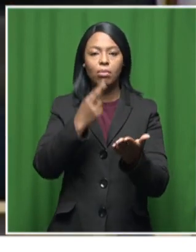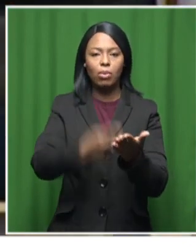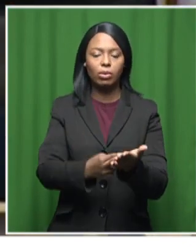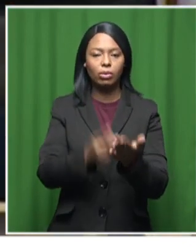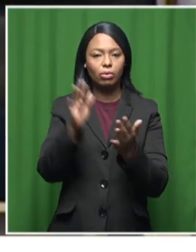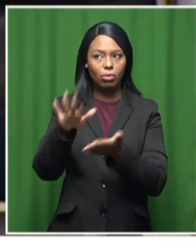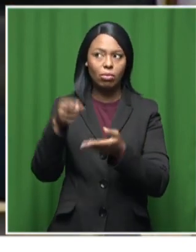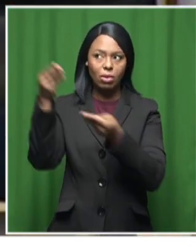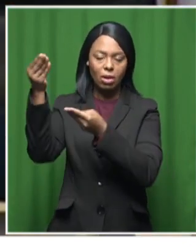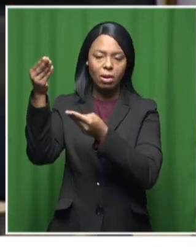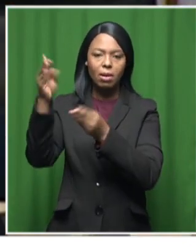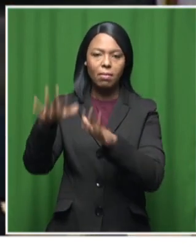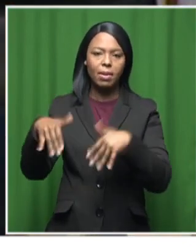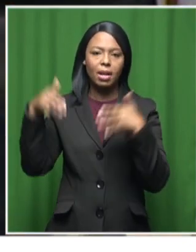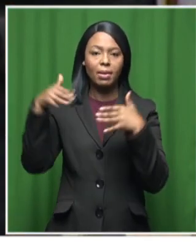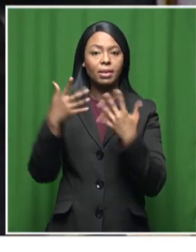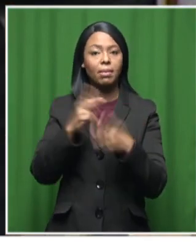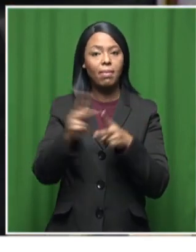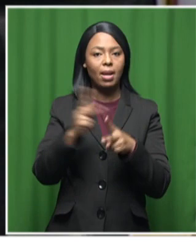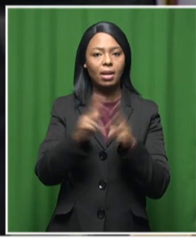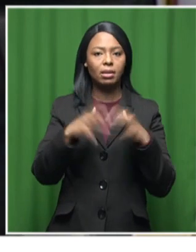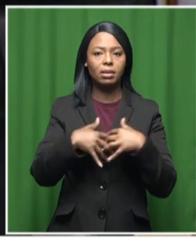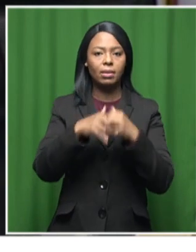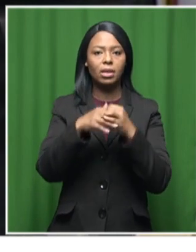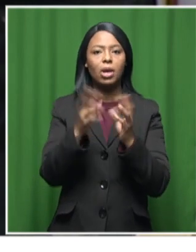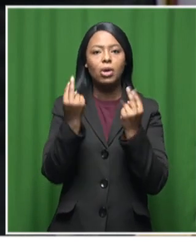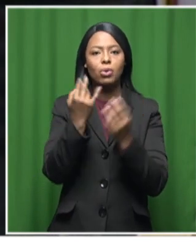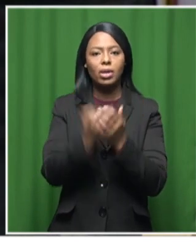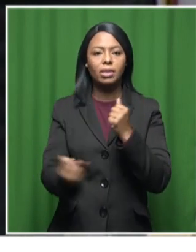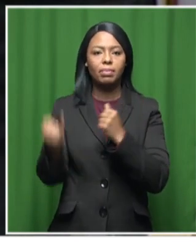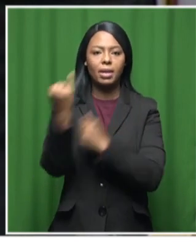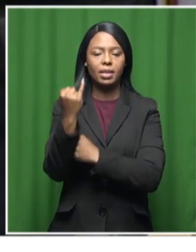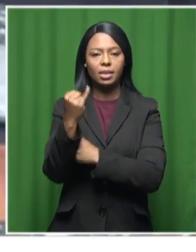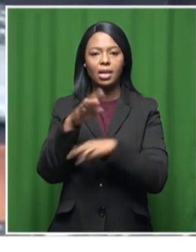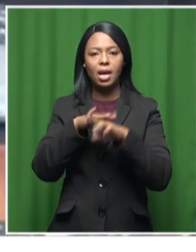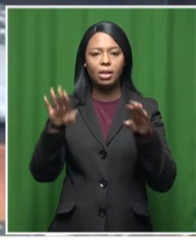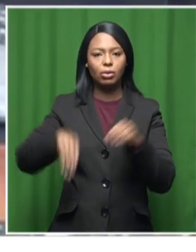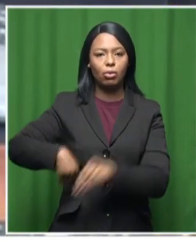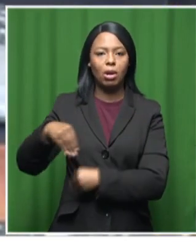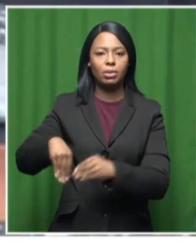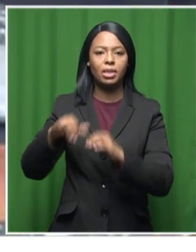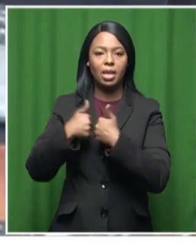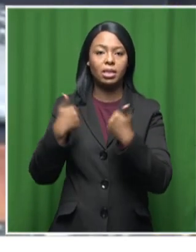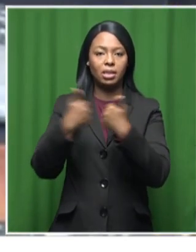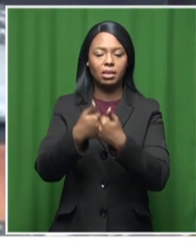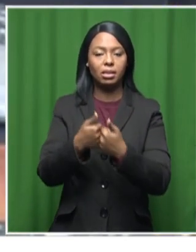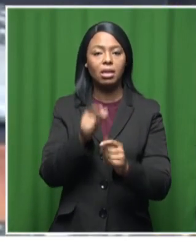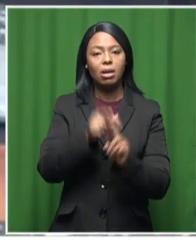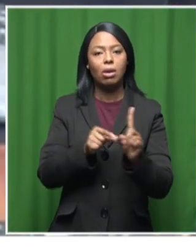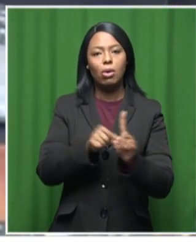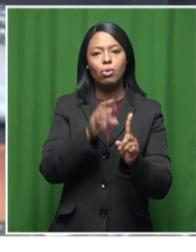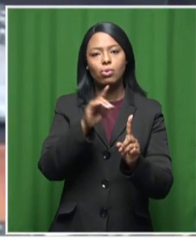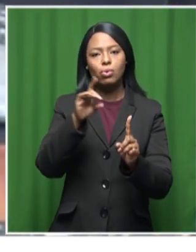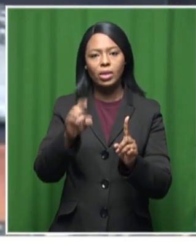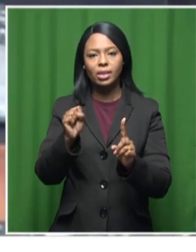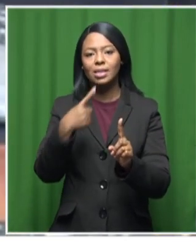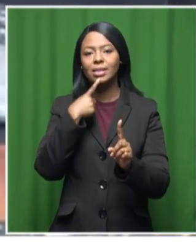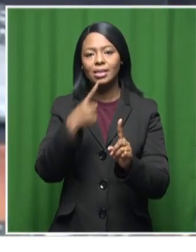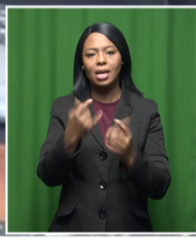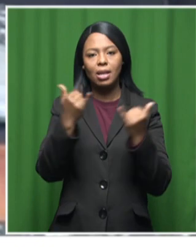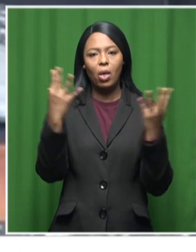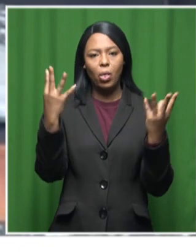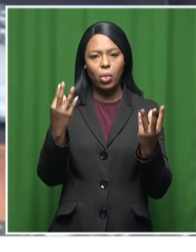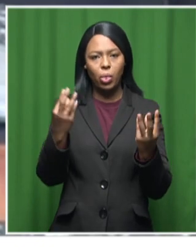Parliament. The plan included the establishment of a new independent anti-corruption agency. Roodt says that reducing the number